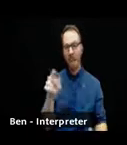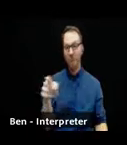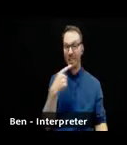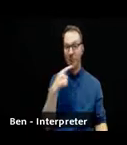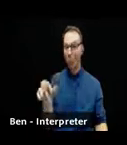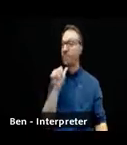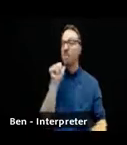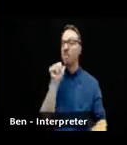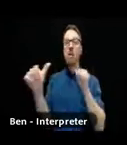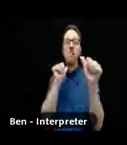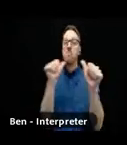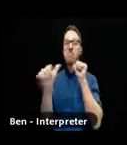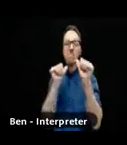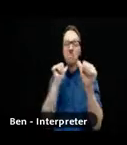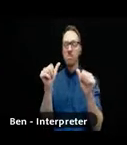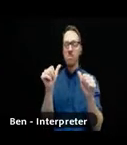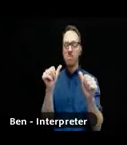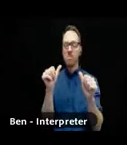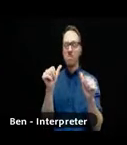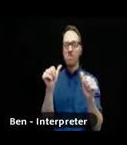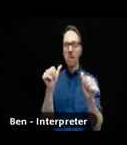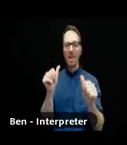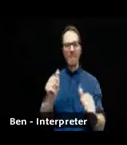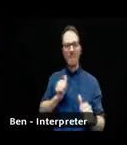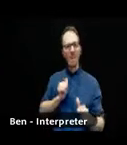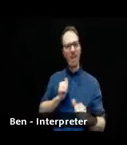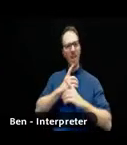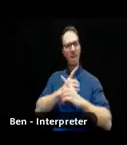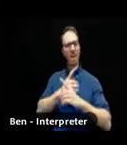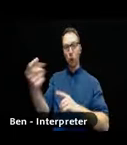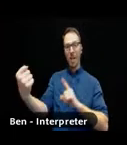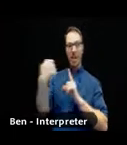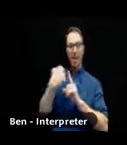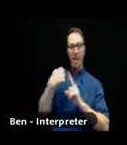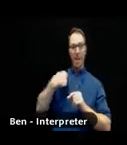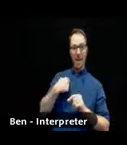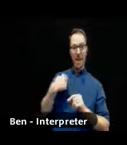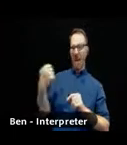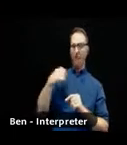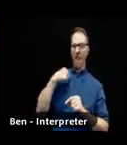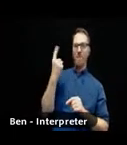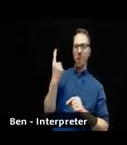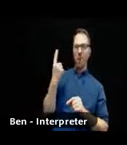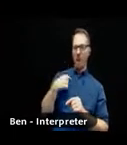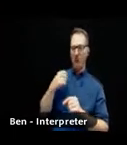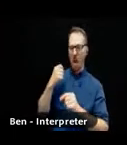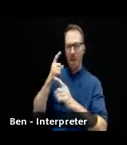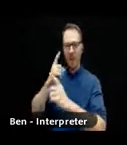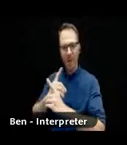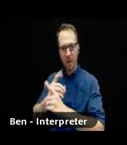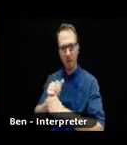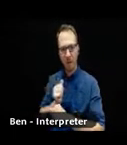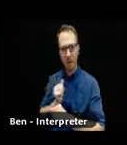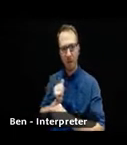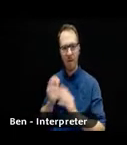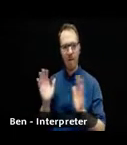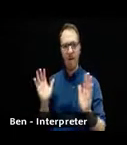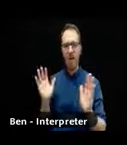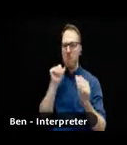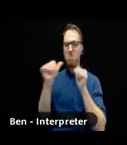or, you know, it was self-defense because she was hitting me, they were hitting me first, whatever, right? You know,